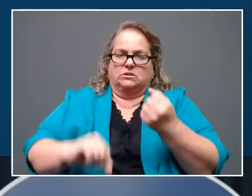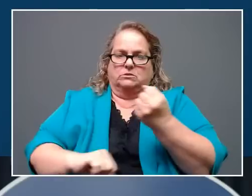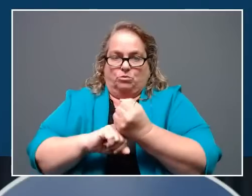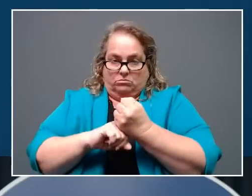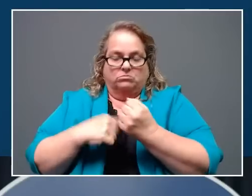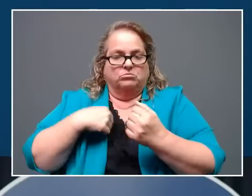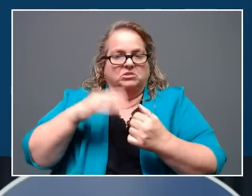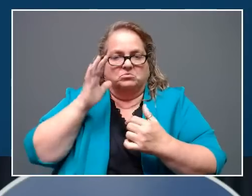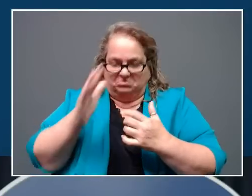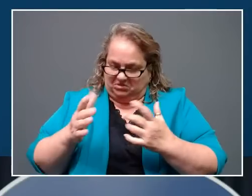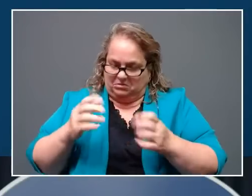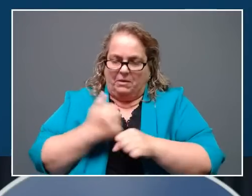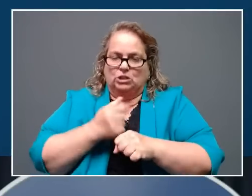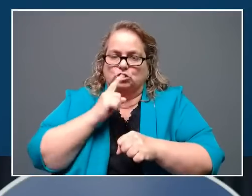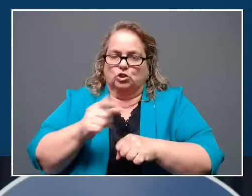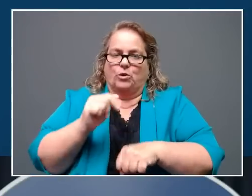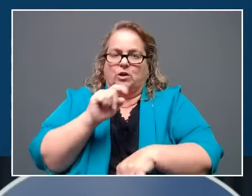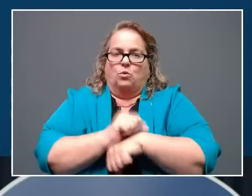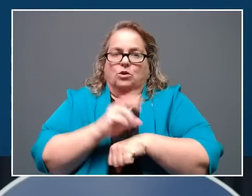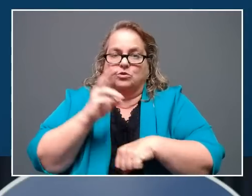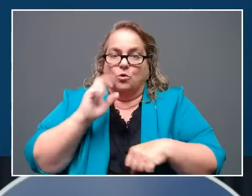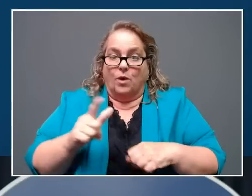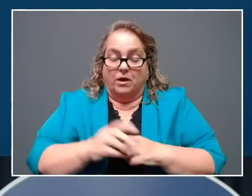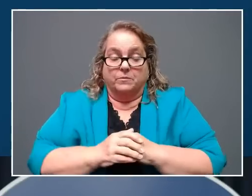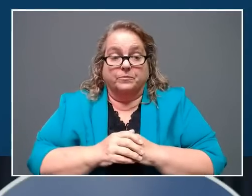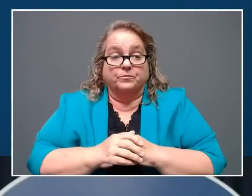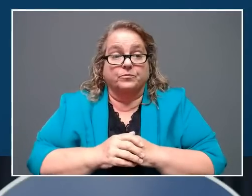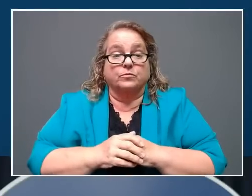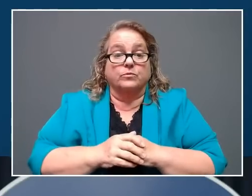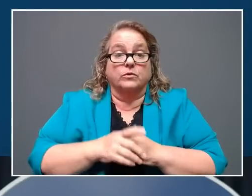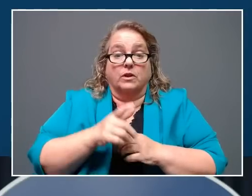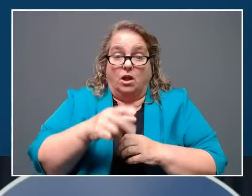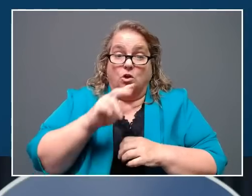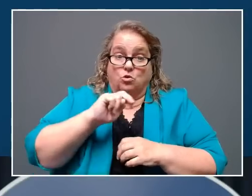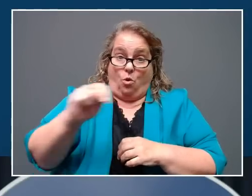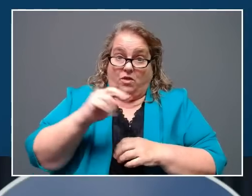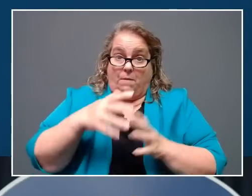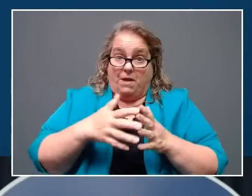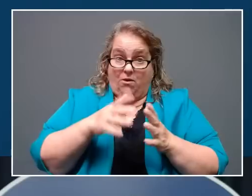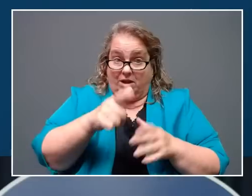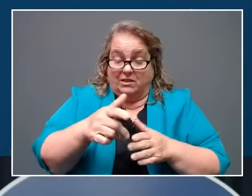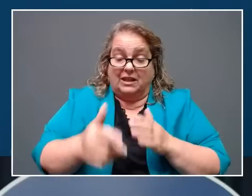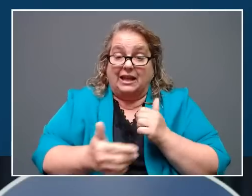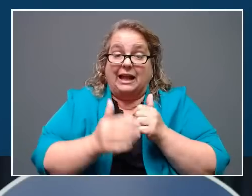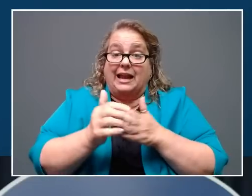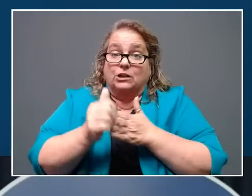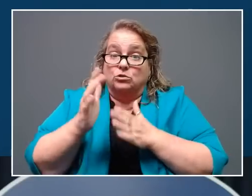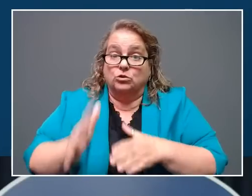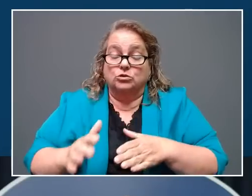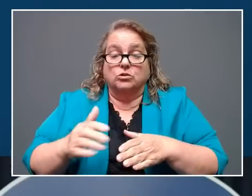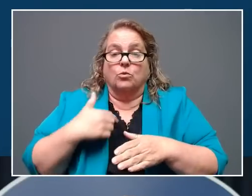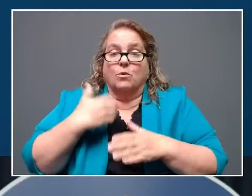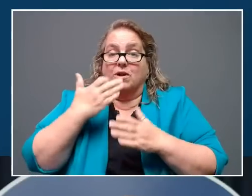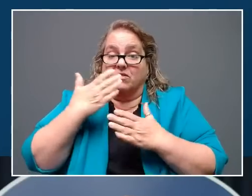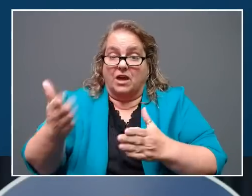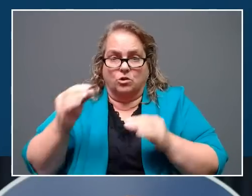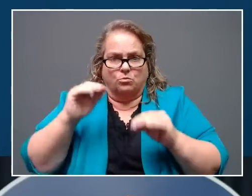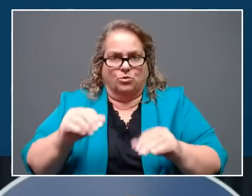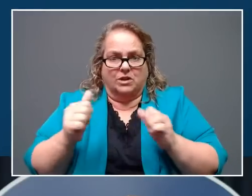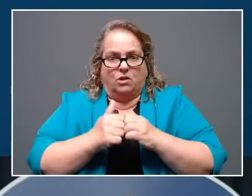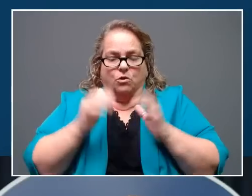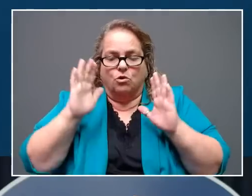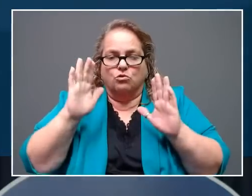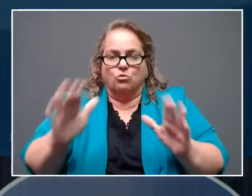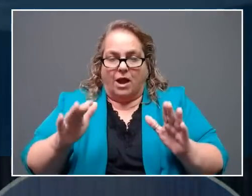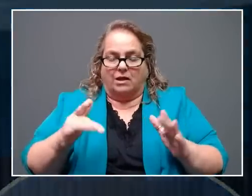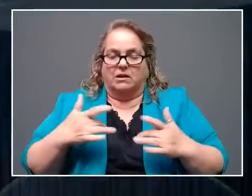on this, as well as leaders of Wieland North America for helping to put together such a great event, and we look forward to getting this thing built,